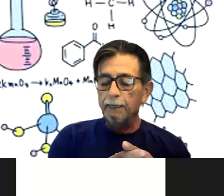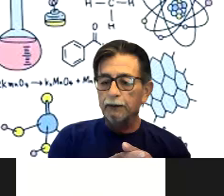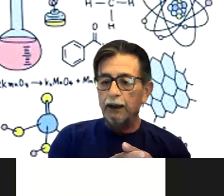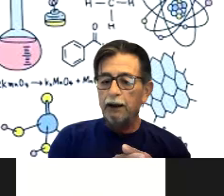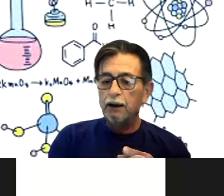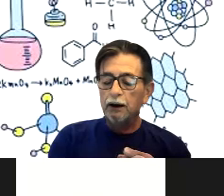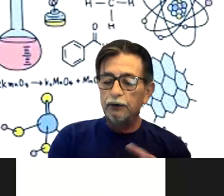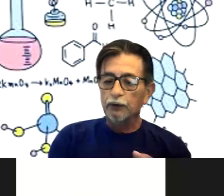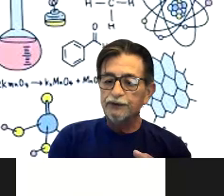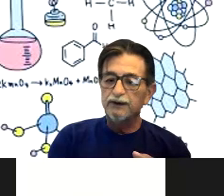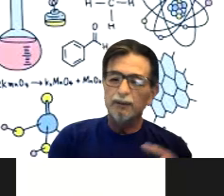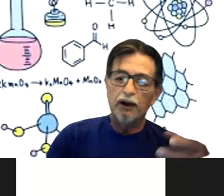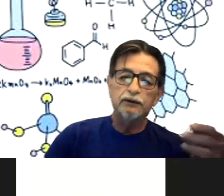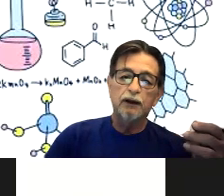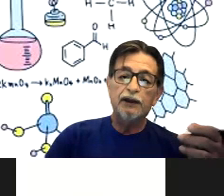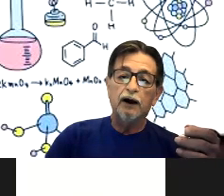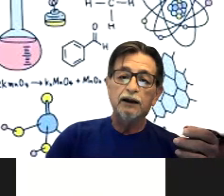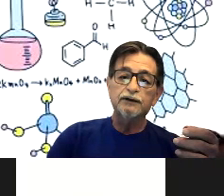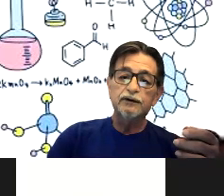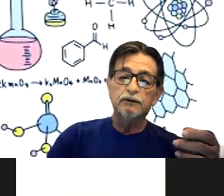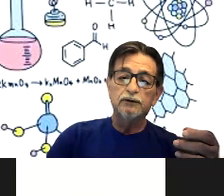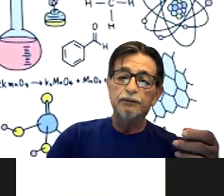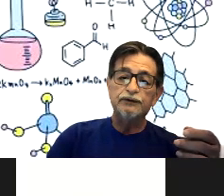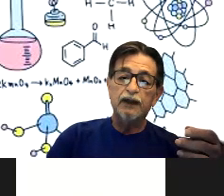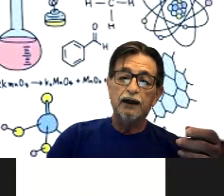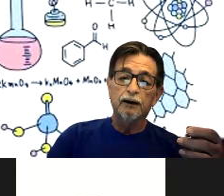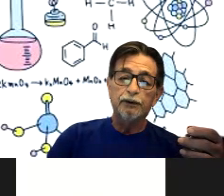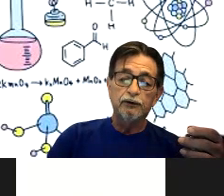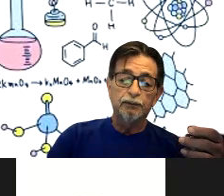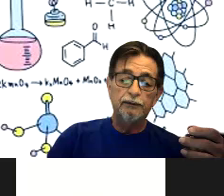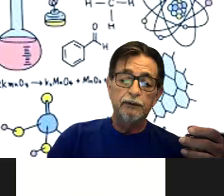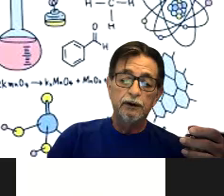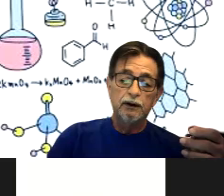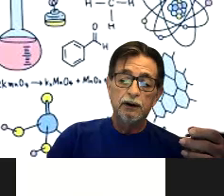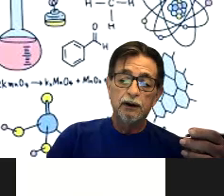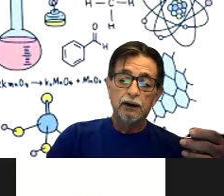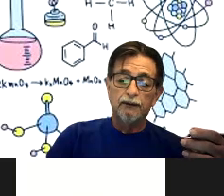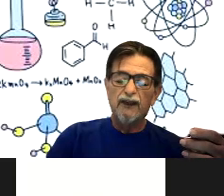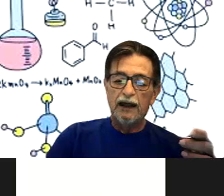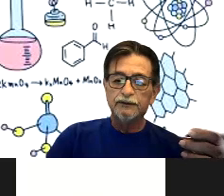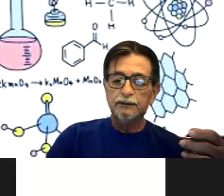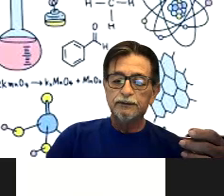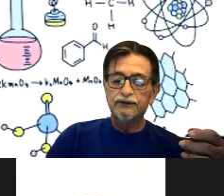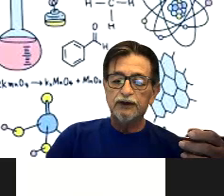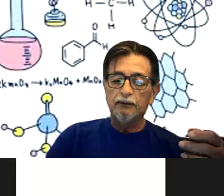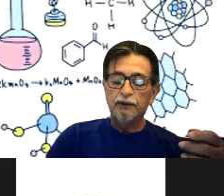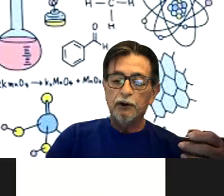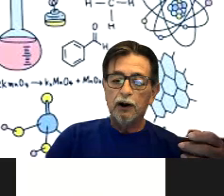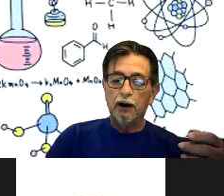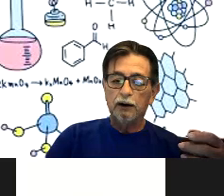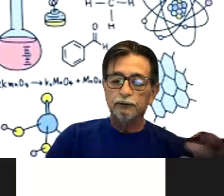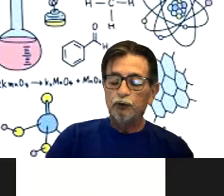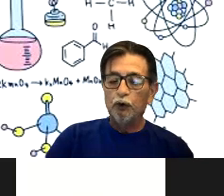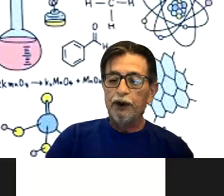same, okay? Notice that the polyatomic ions, let me scan it up a little bit, that some of